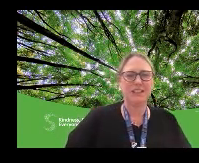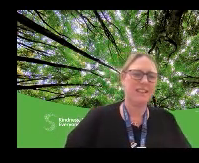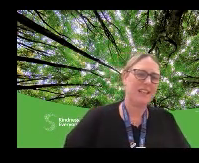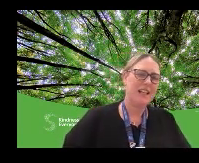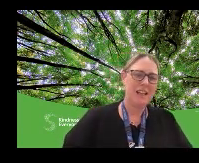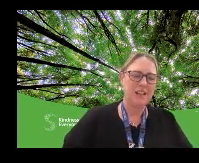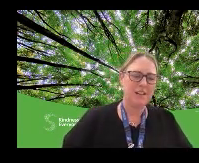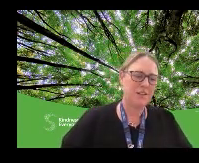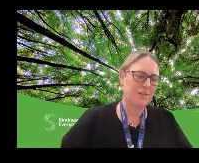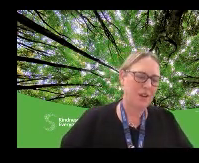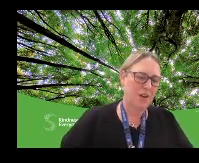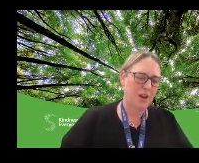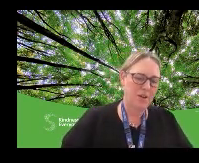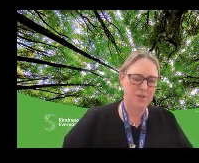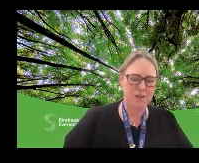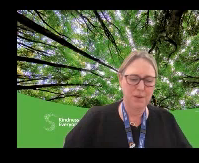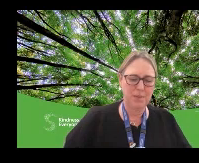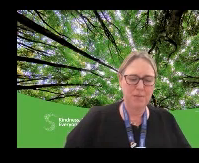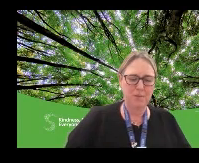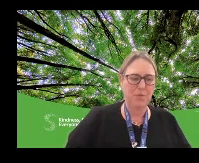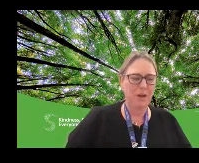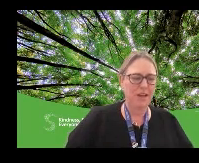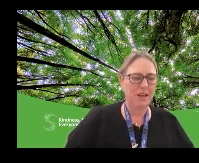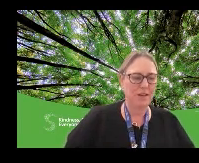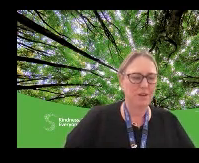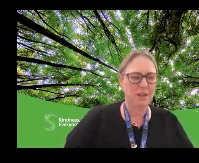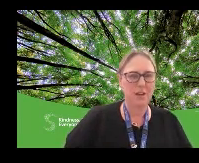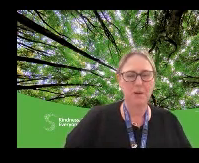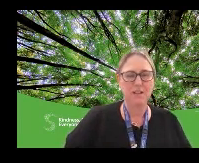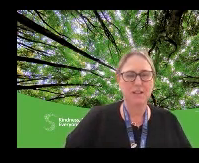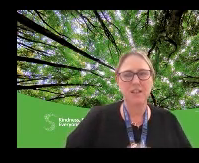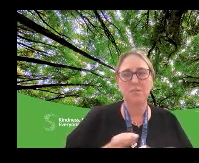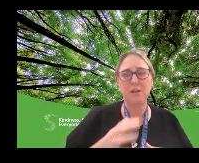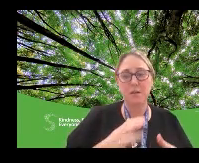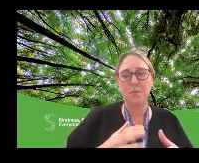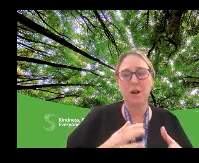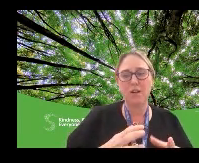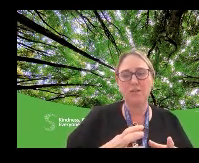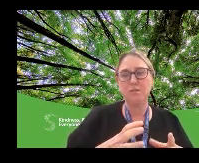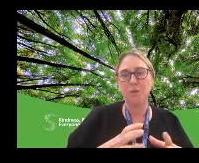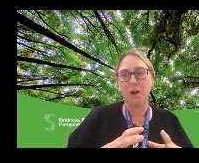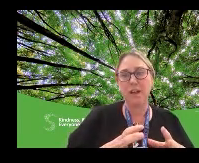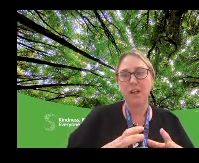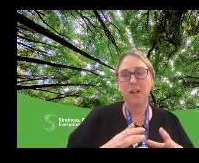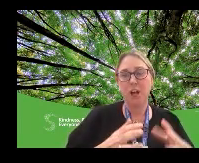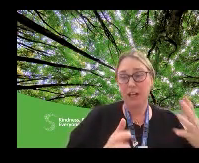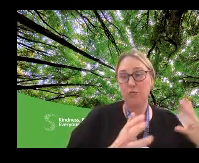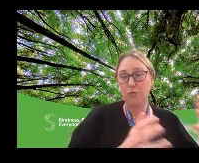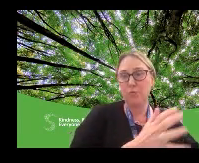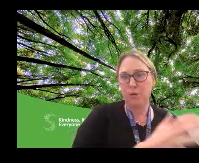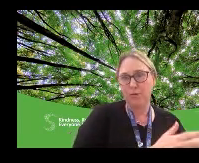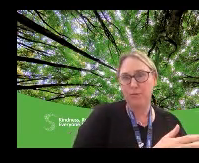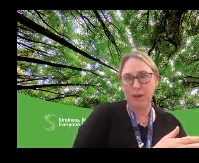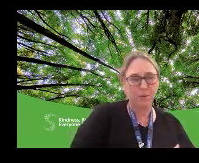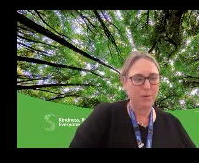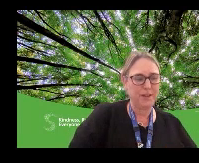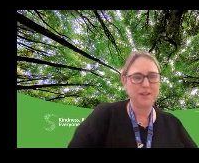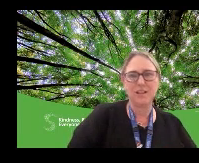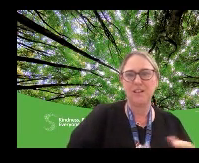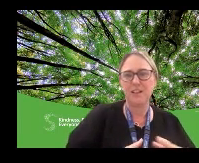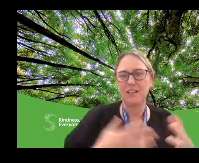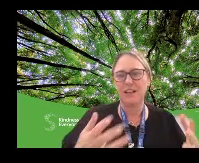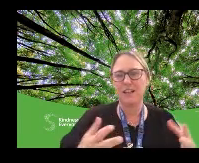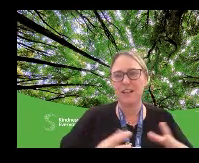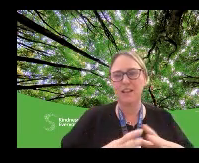those questions, sort of over to other people working with the young person. This can be compiled by a group of